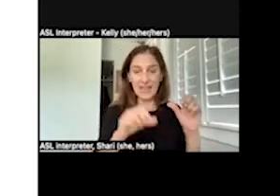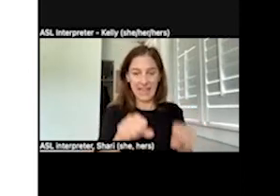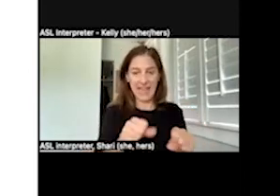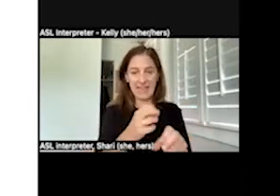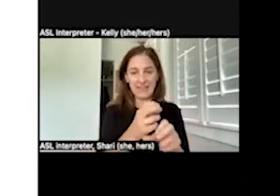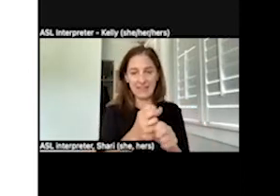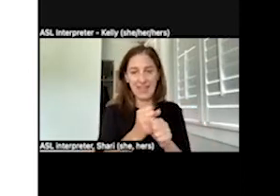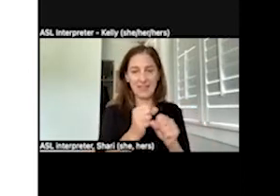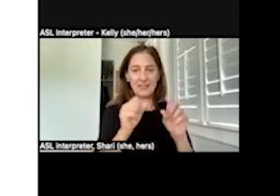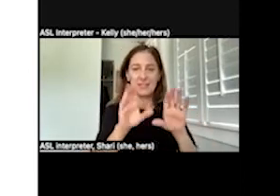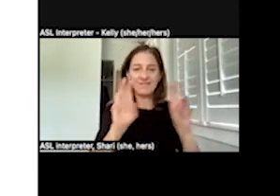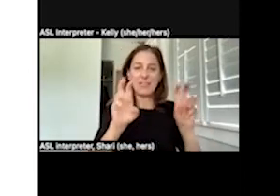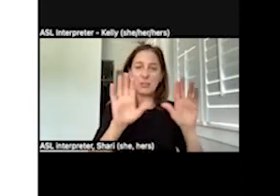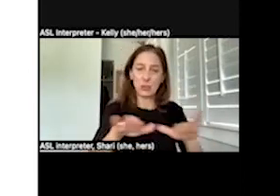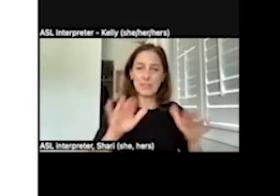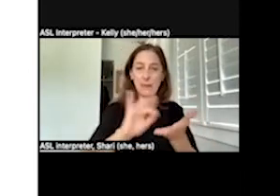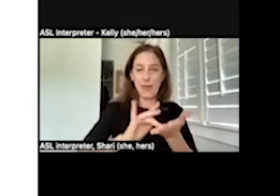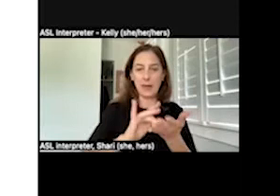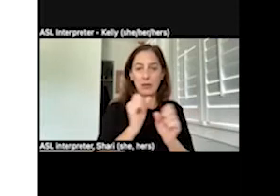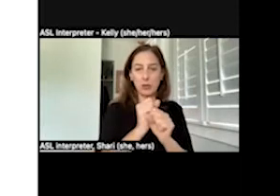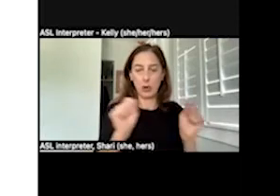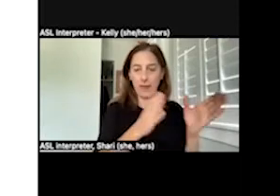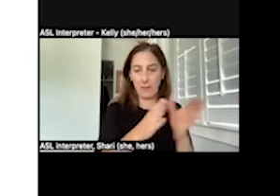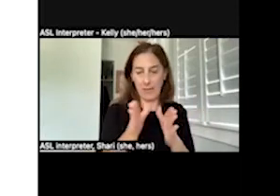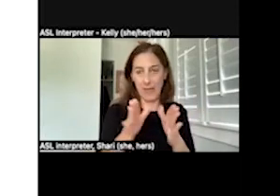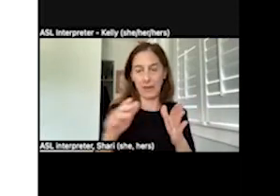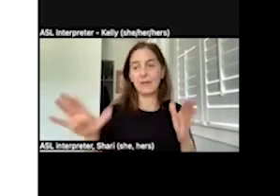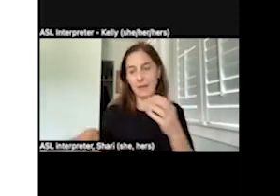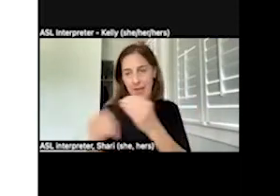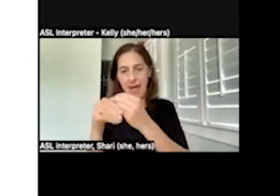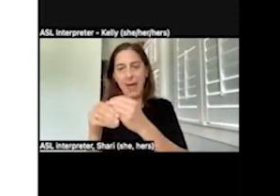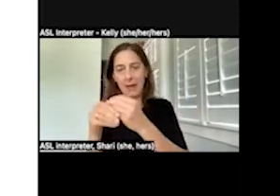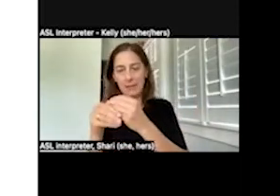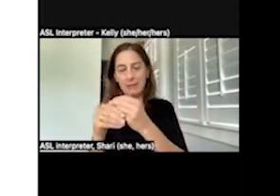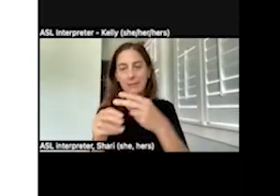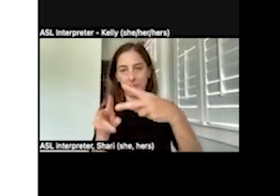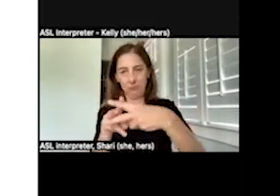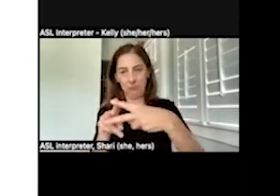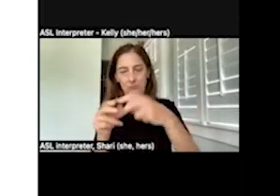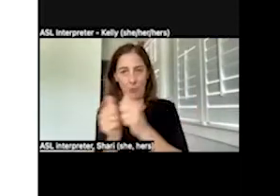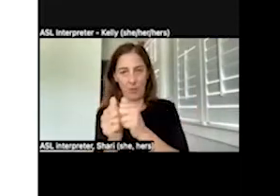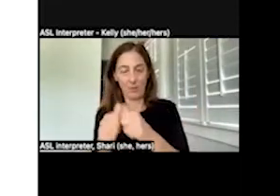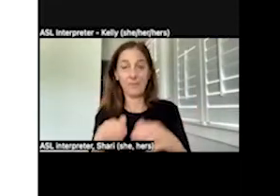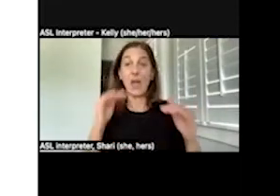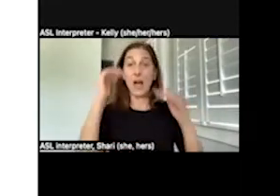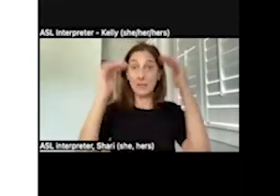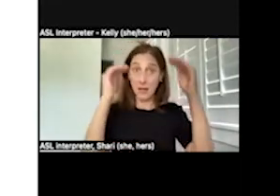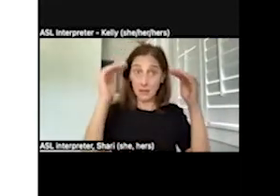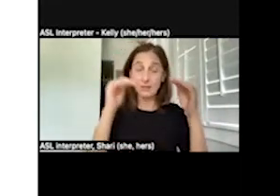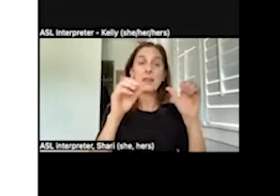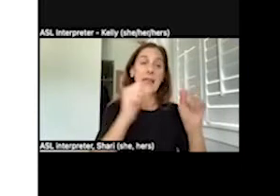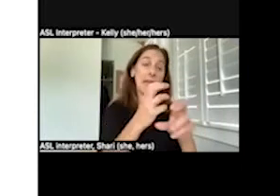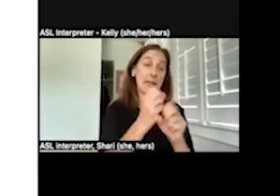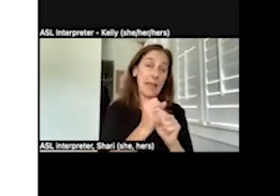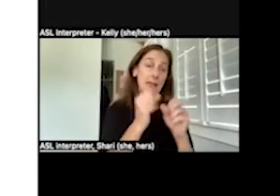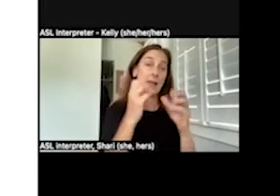Net, which I'll go over in a second. For adults, they can get Health Safety Net or